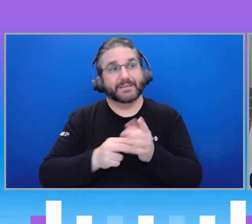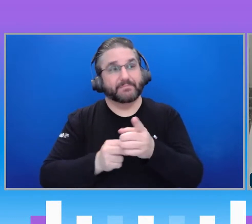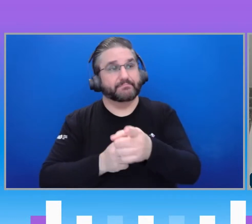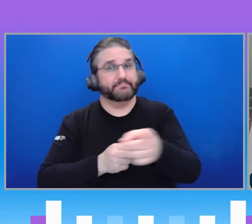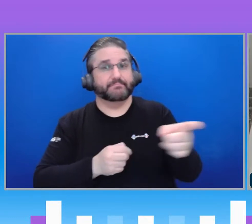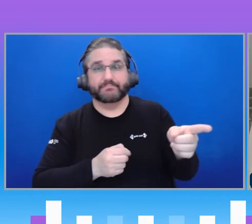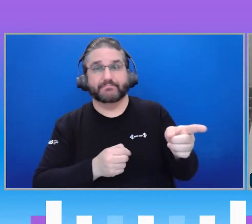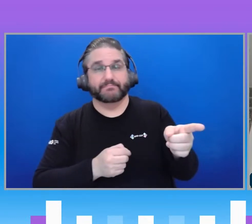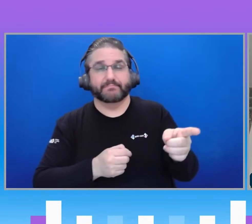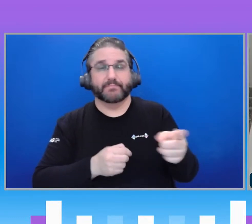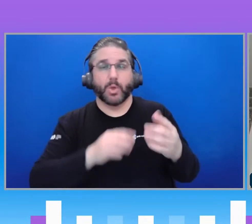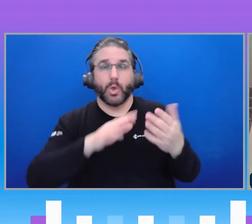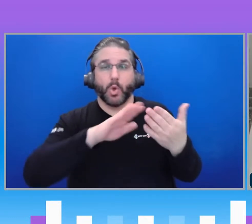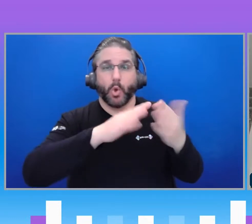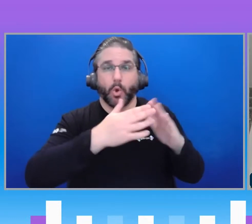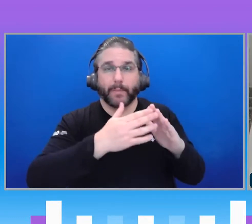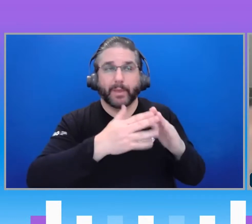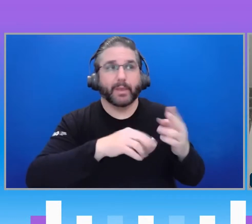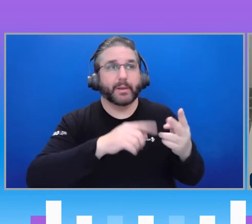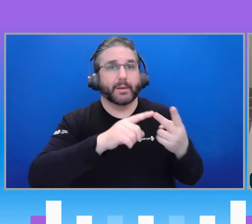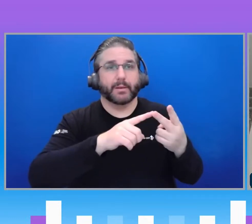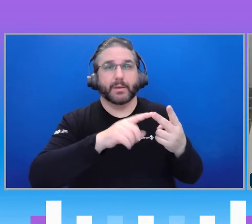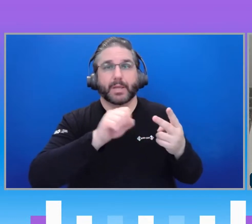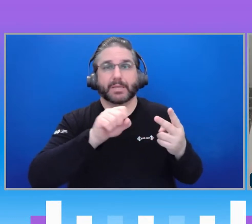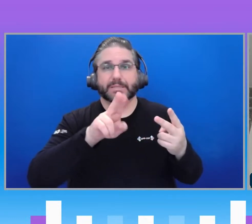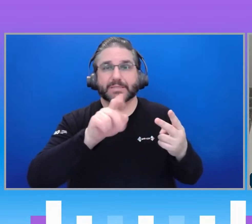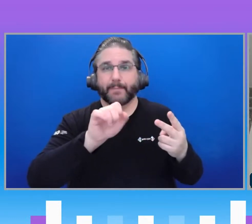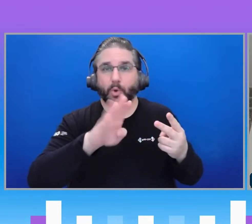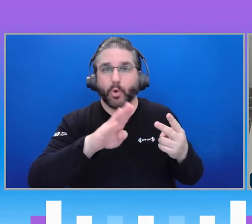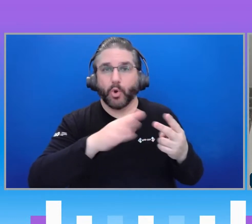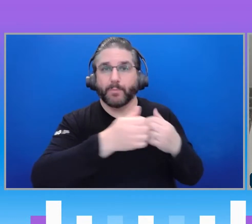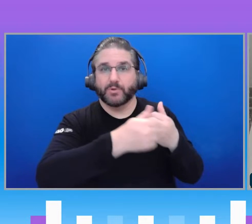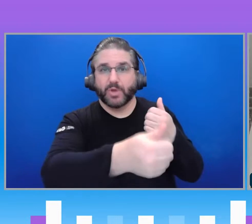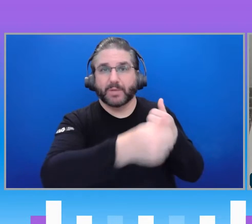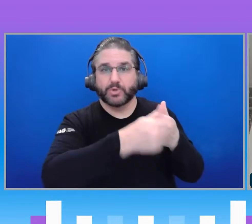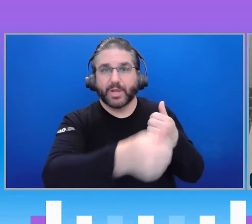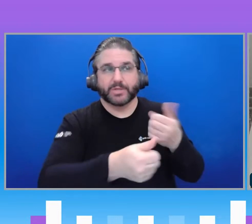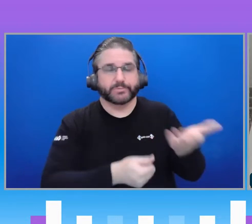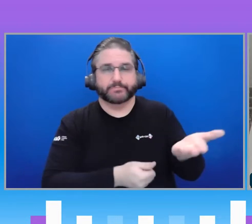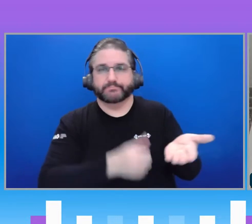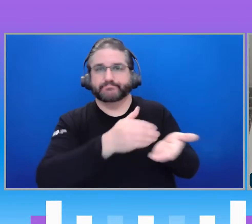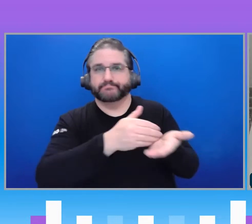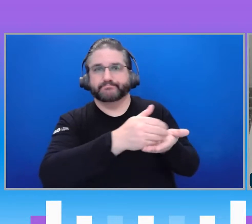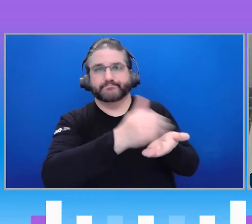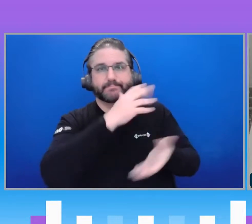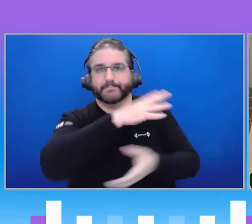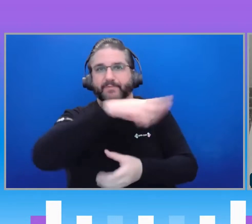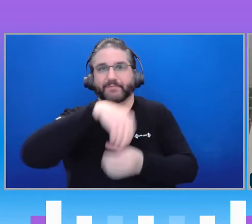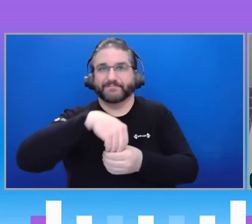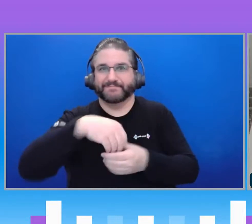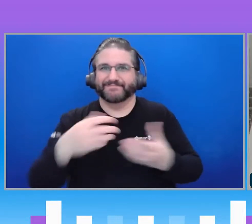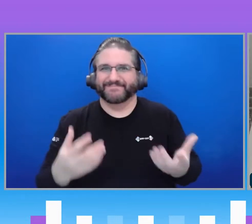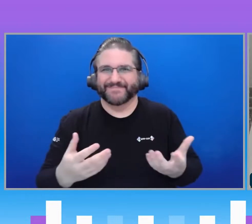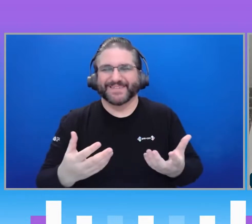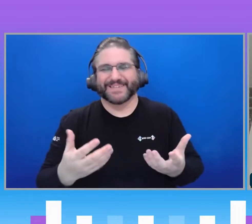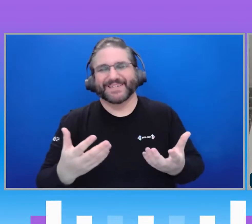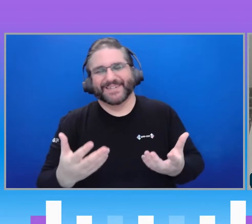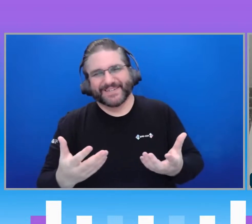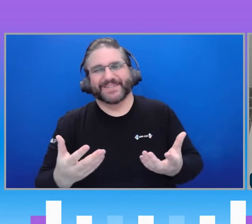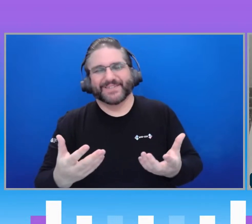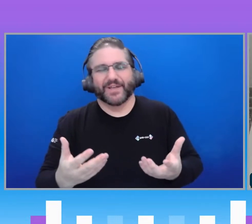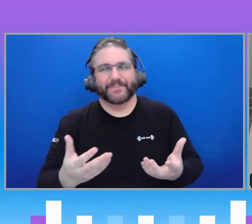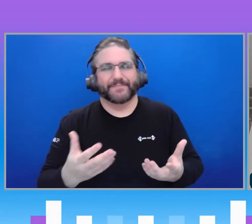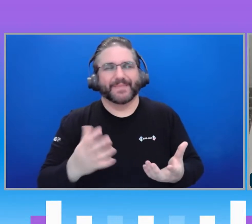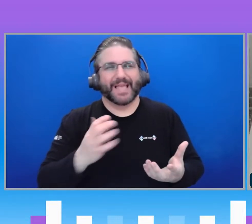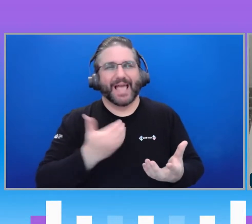urban and suburban modes of transport, again, because of the national competence in this area, but this is, in our point of view,